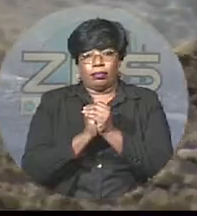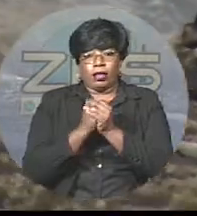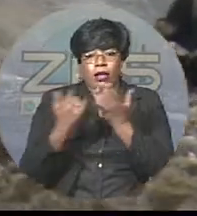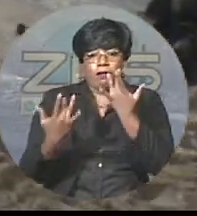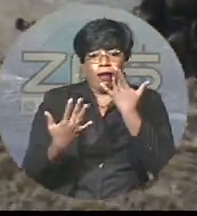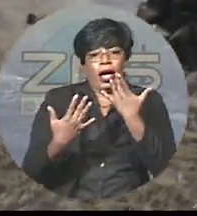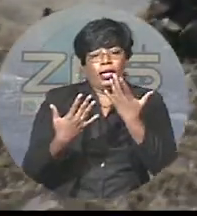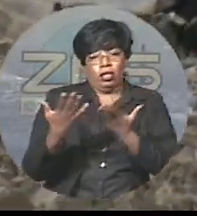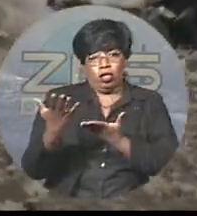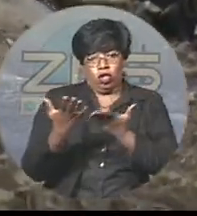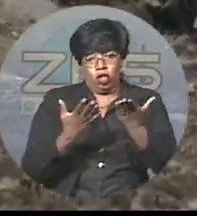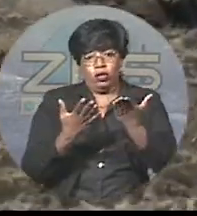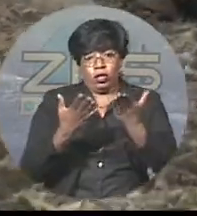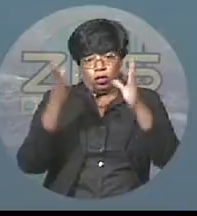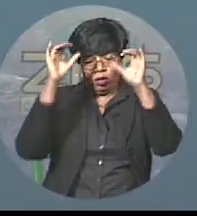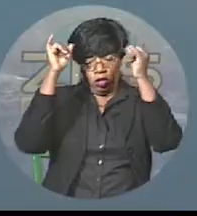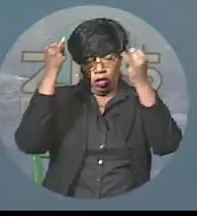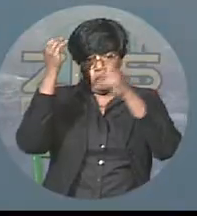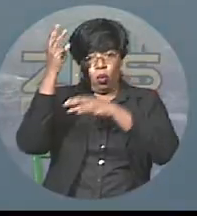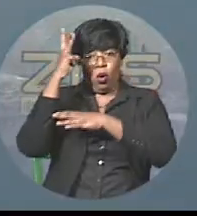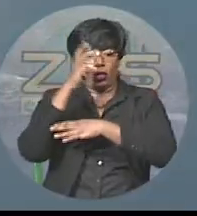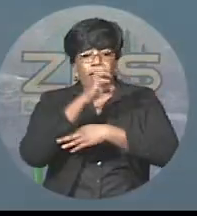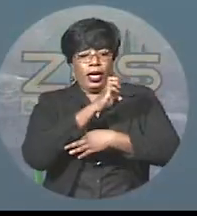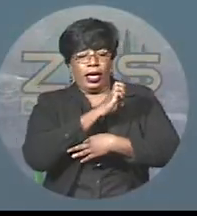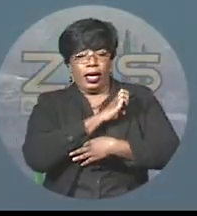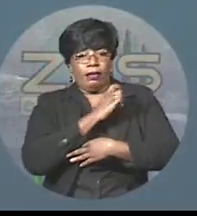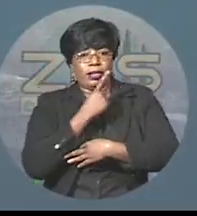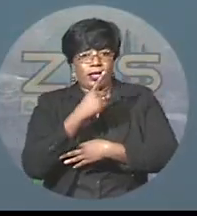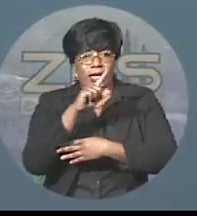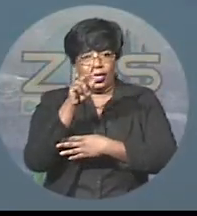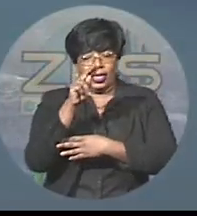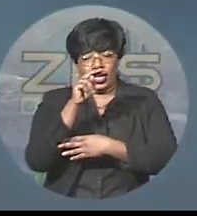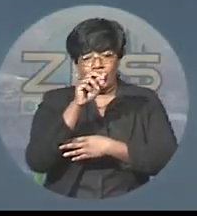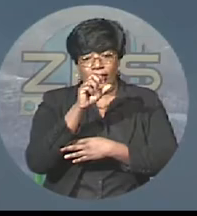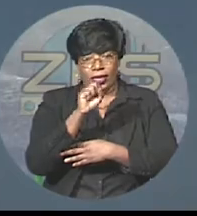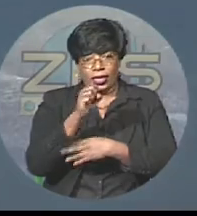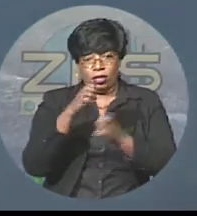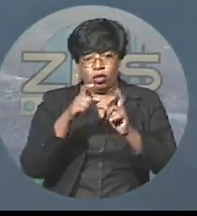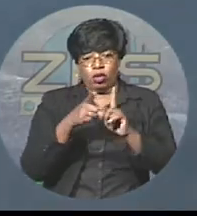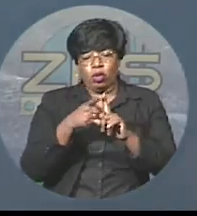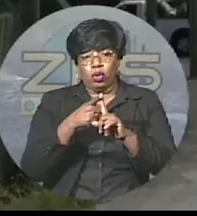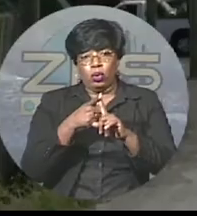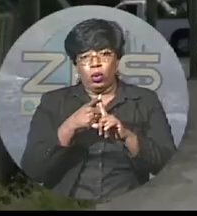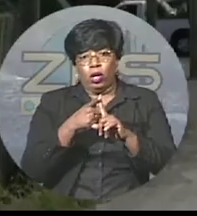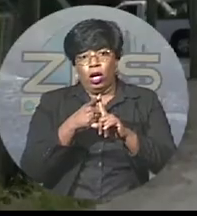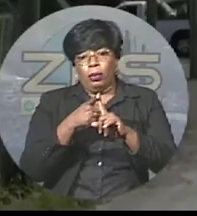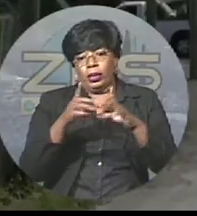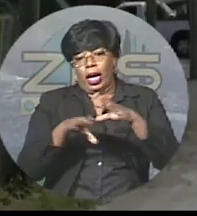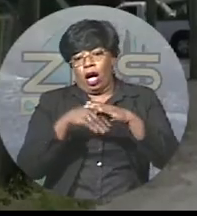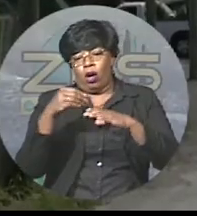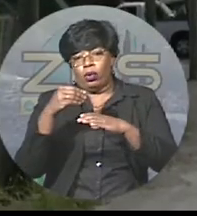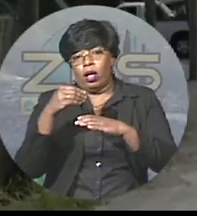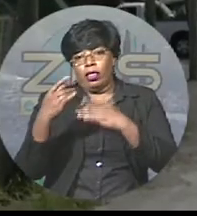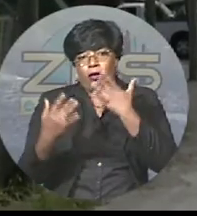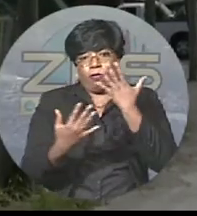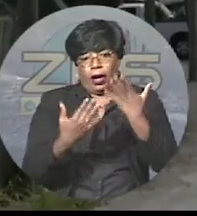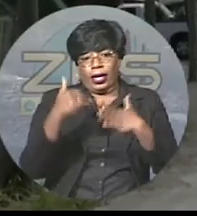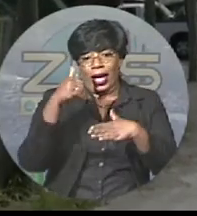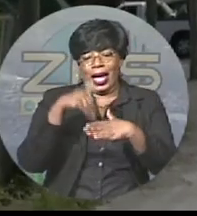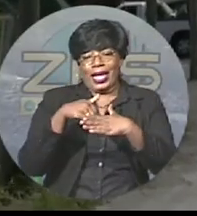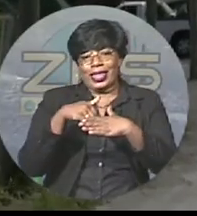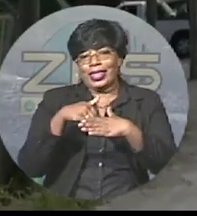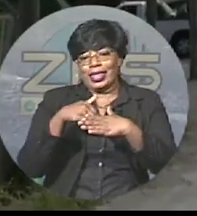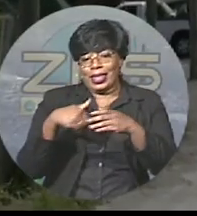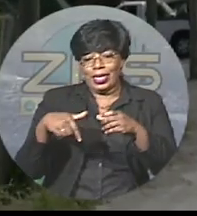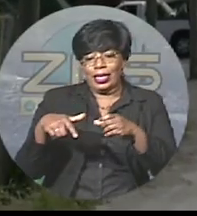Fire Services Chief Superintendent Walter Evans tells ZNS News that efforts are continuing to extinguish the fire at the New Providence